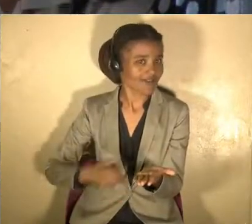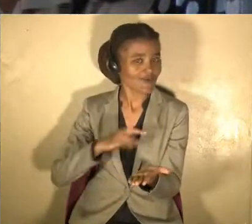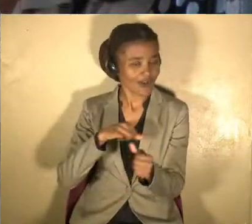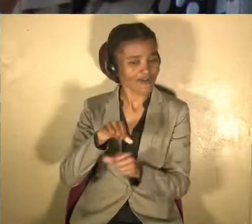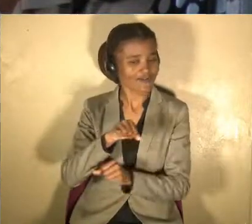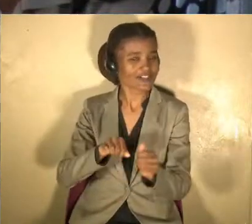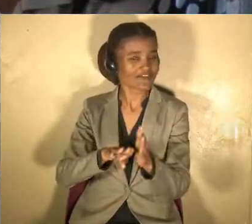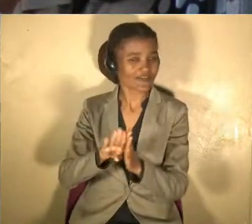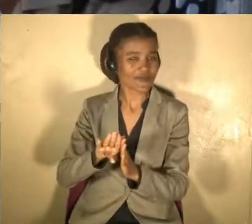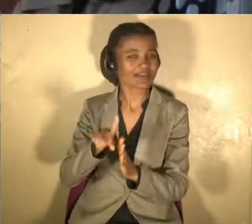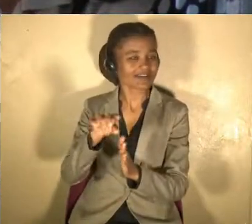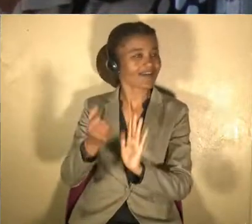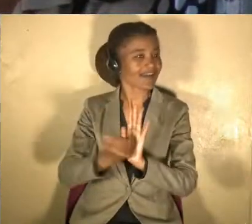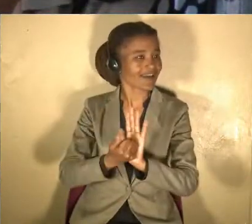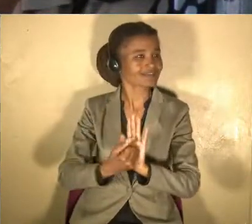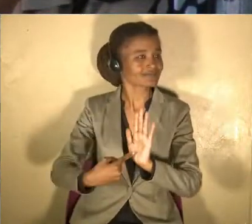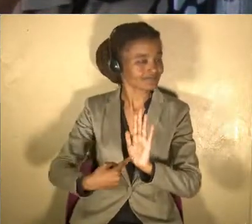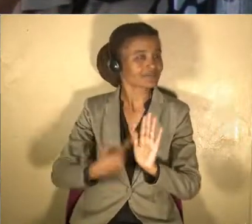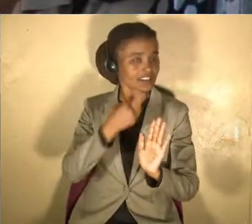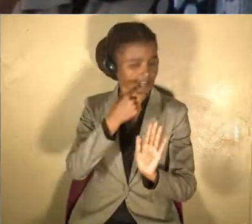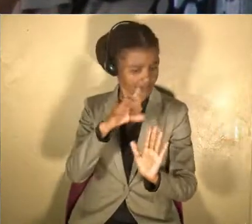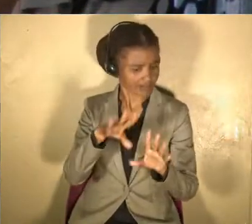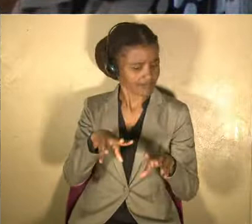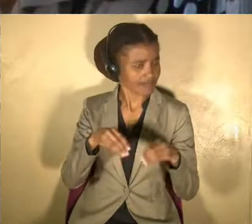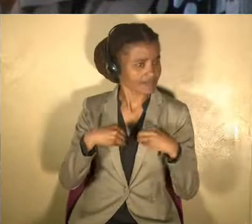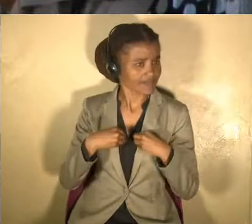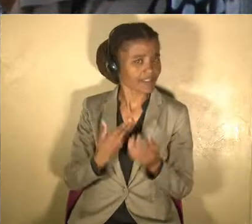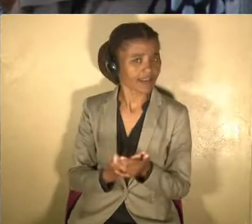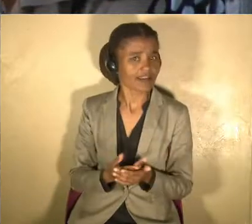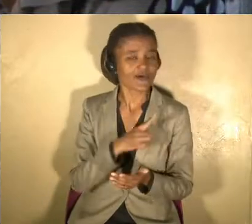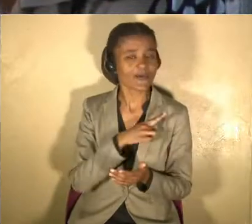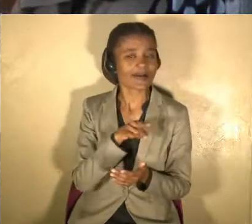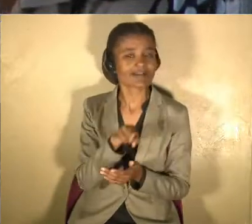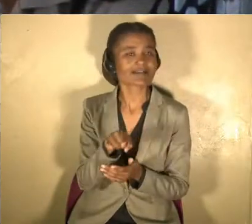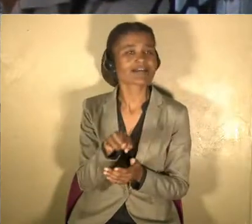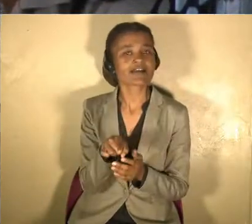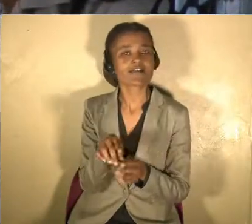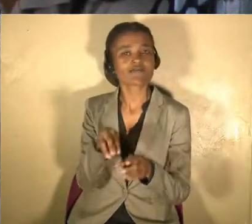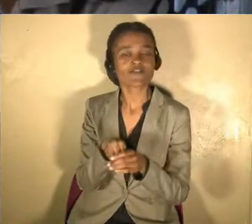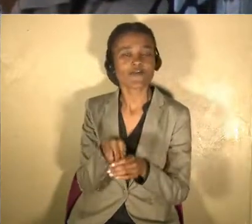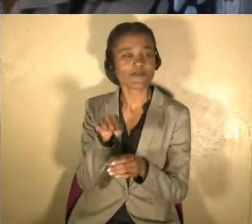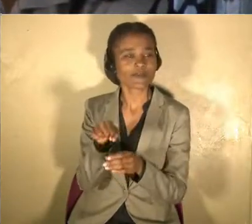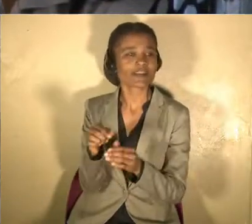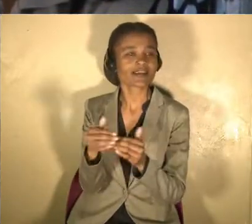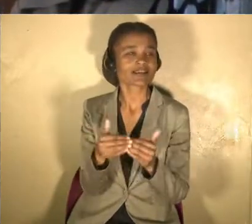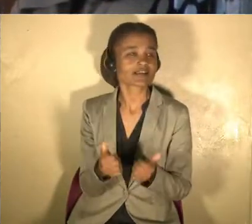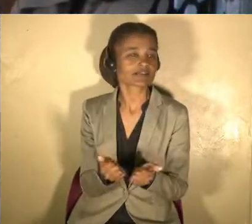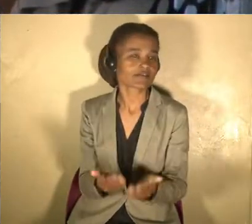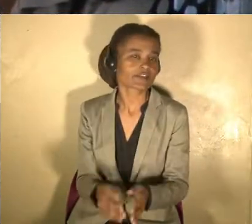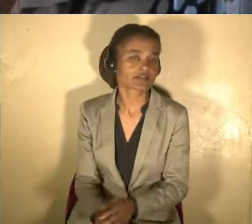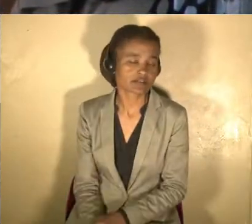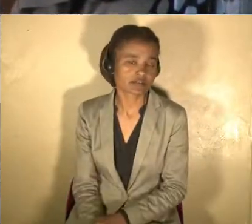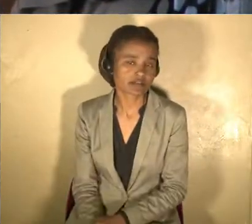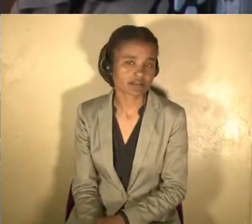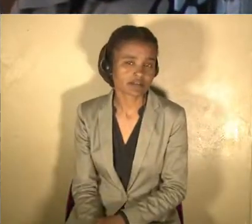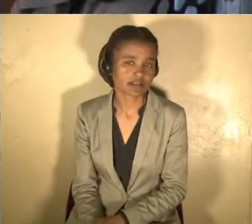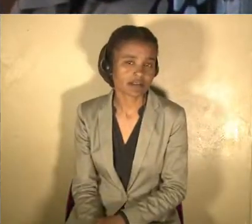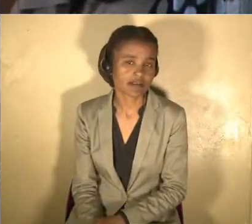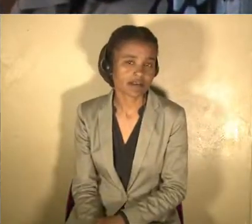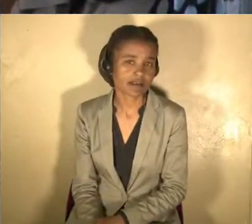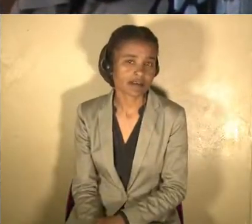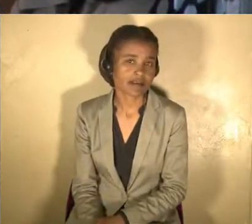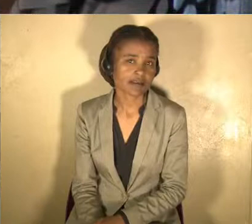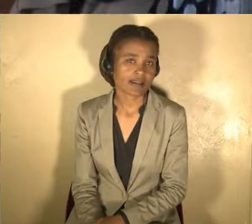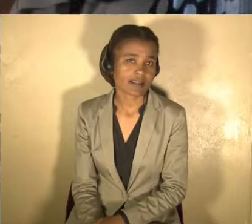part of a government service. So that child would have received that service at